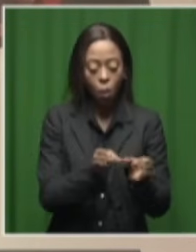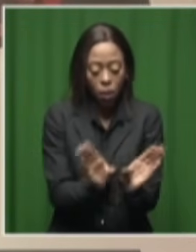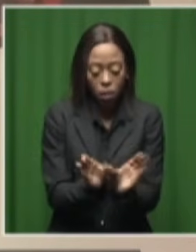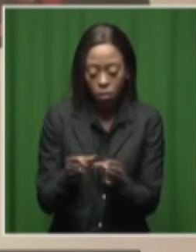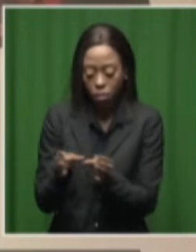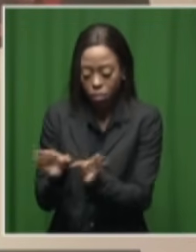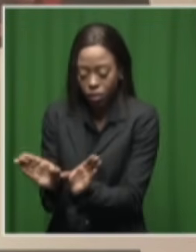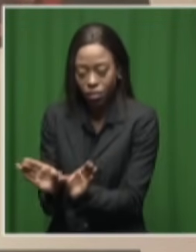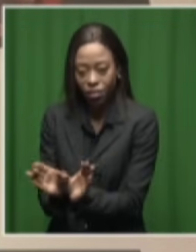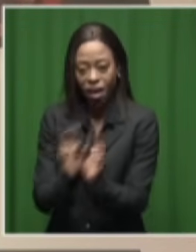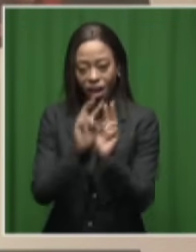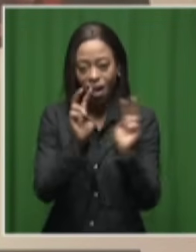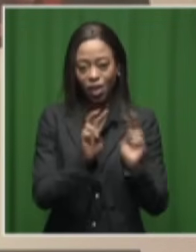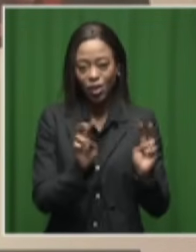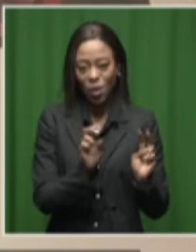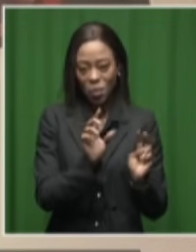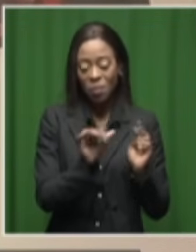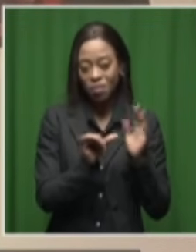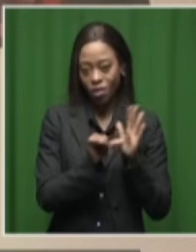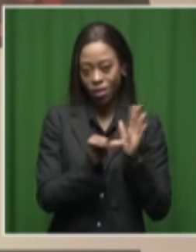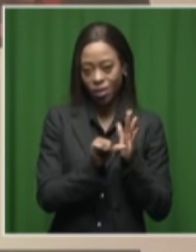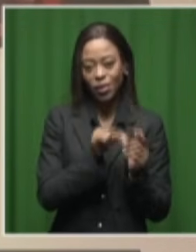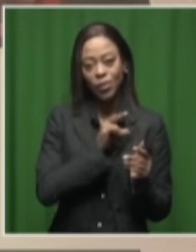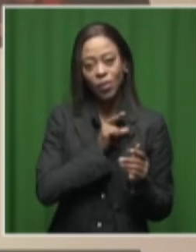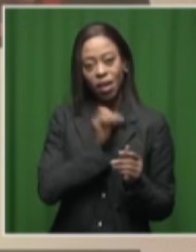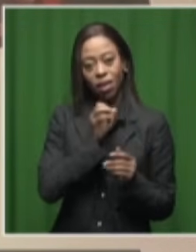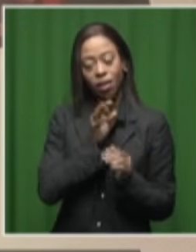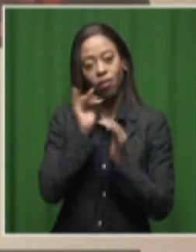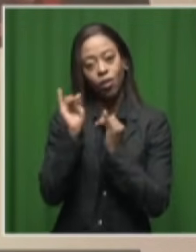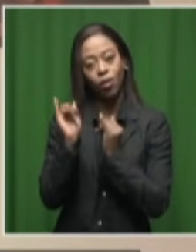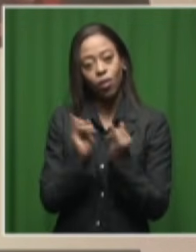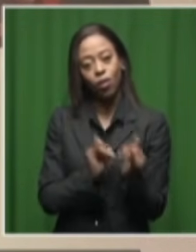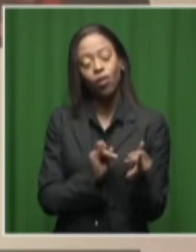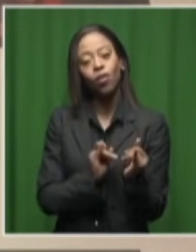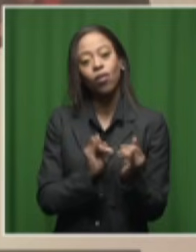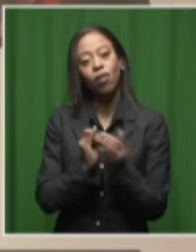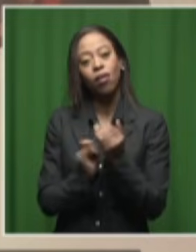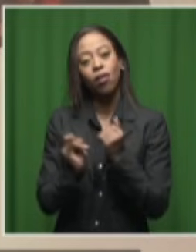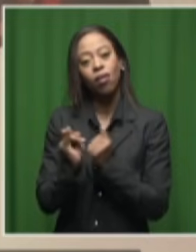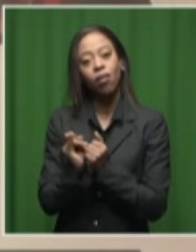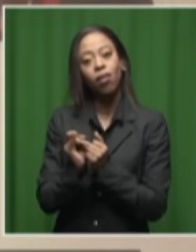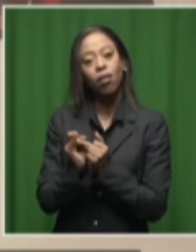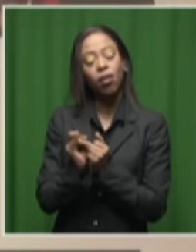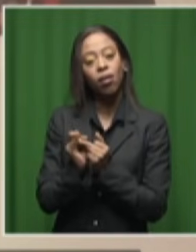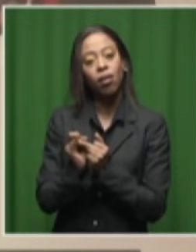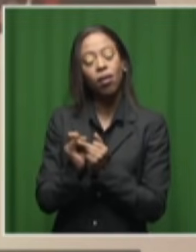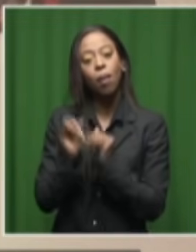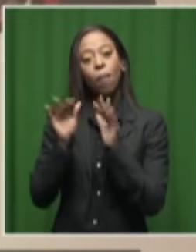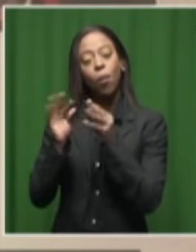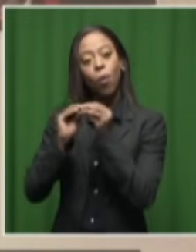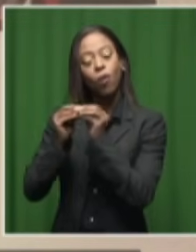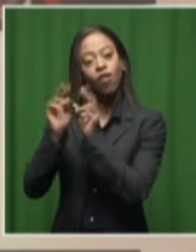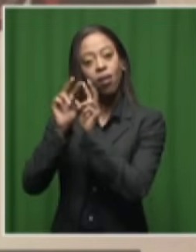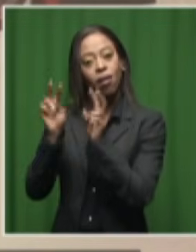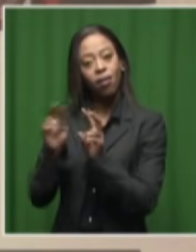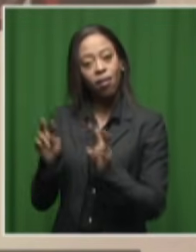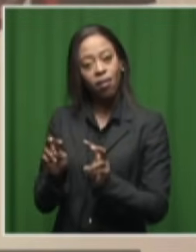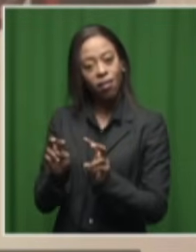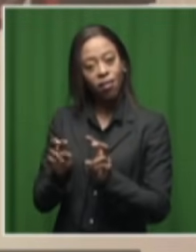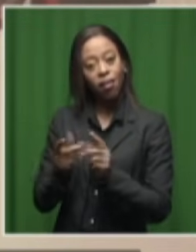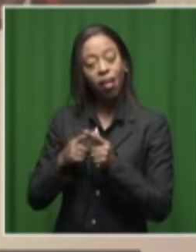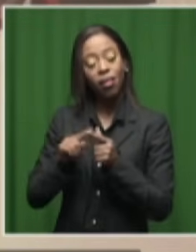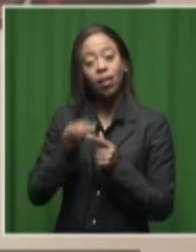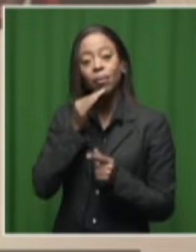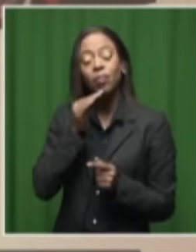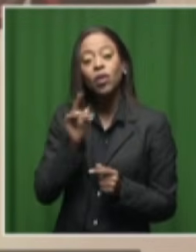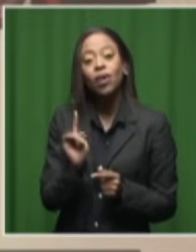why. First and foremost, once you introduce independent power producers, then it